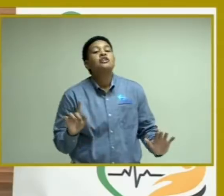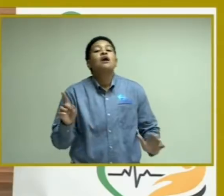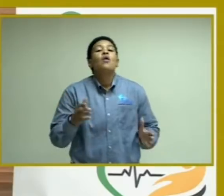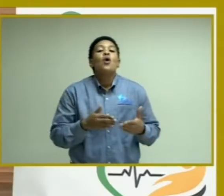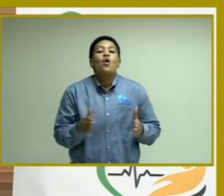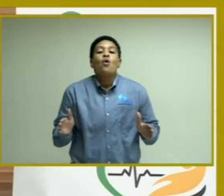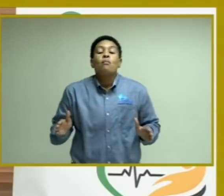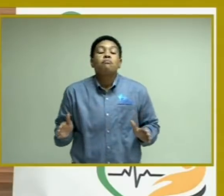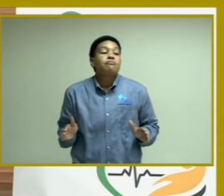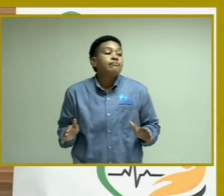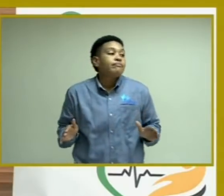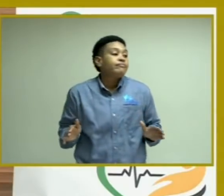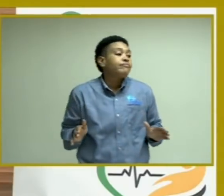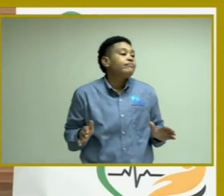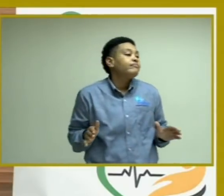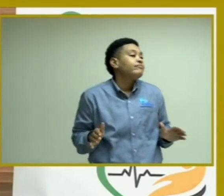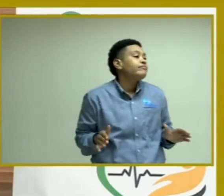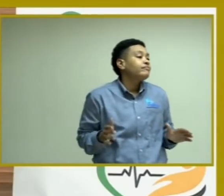supervised,